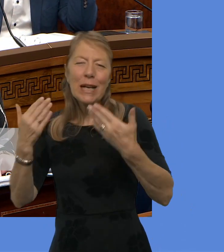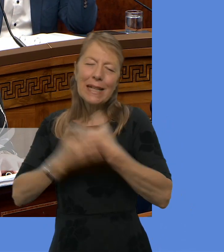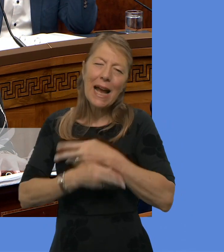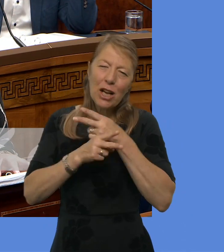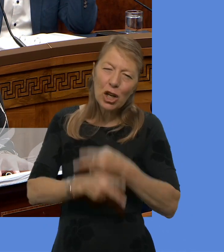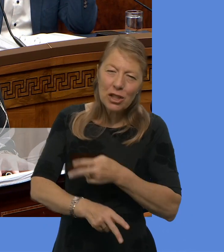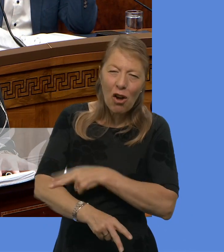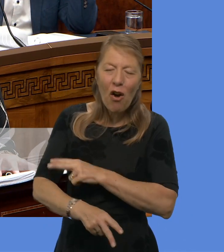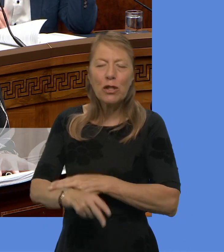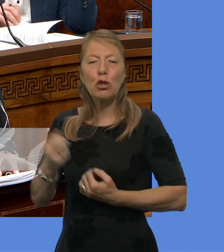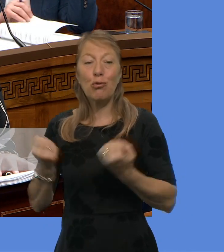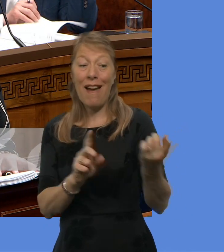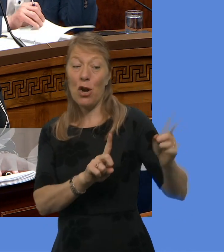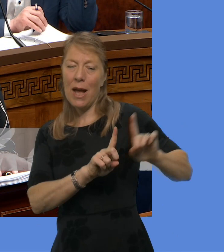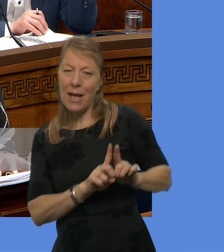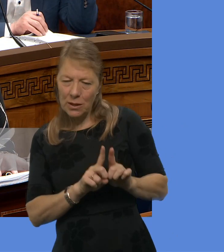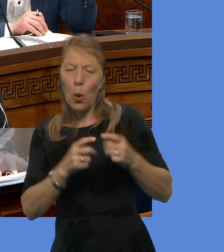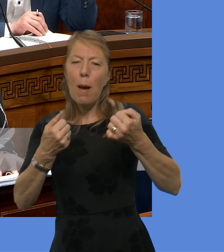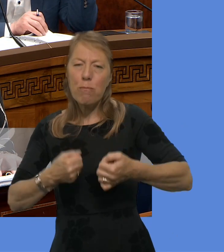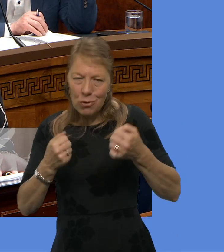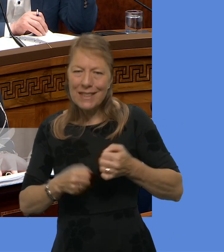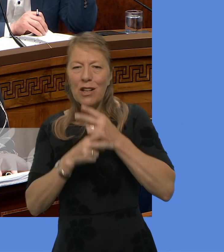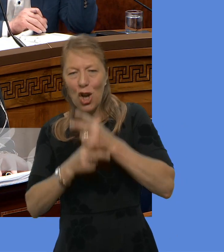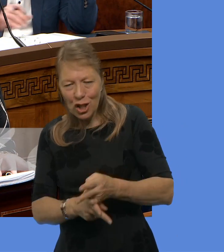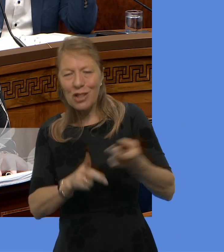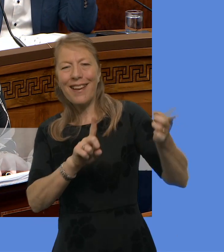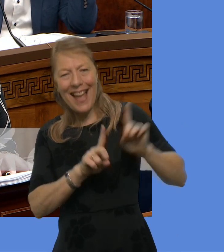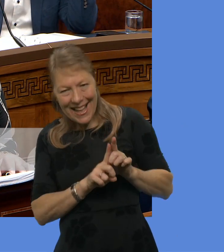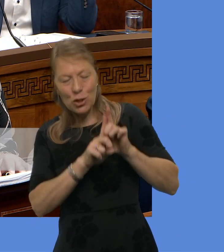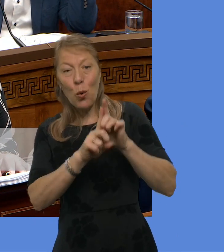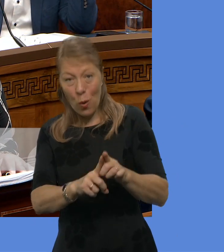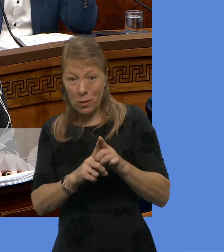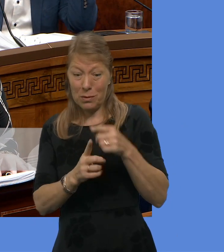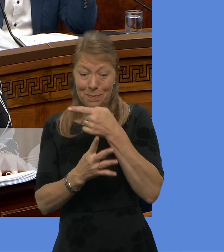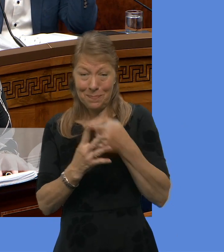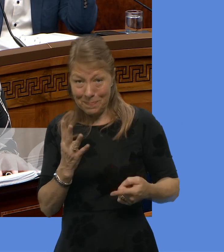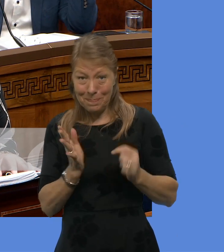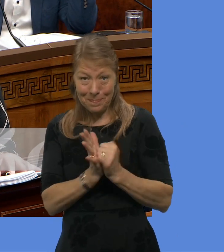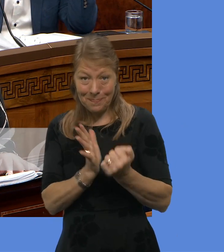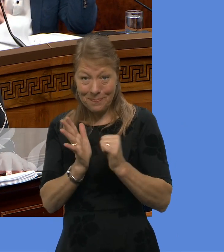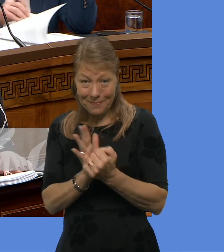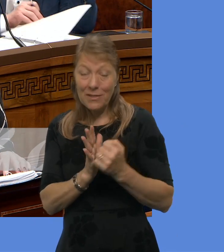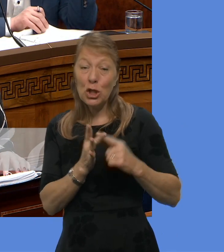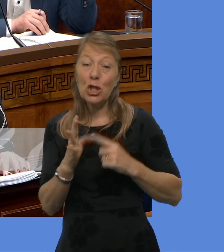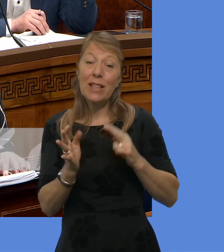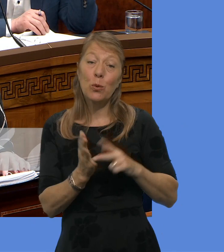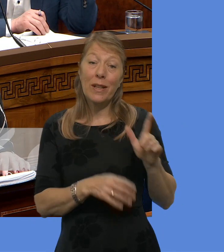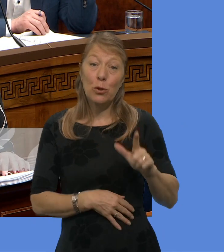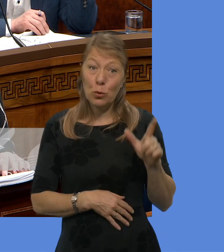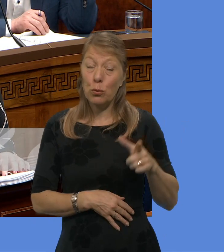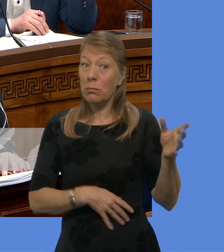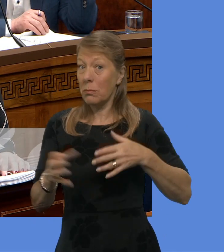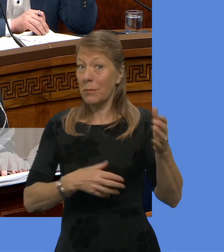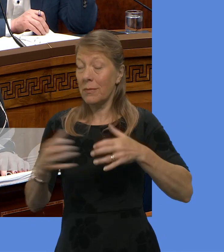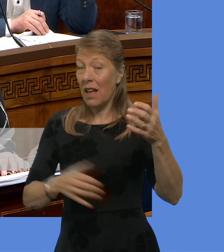driver escort and prison custody officer escort. Since January 2022, 315 officers have joined the service,